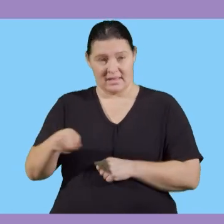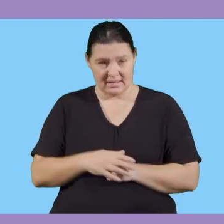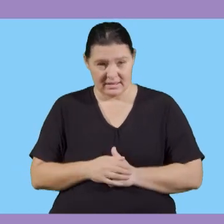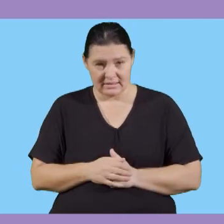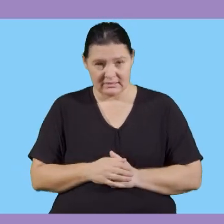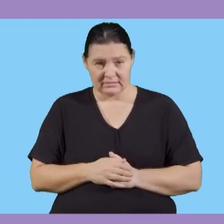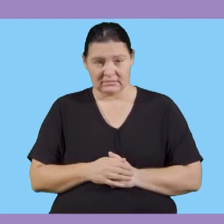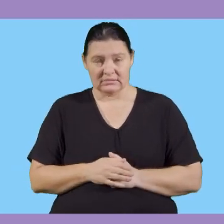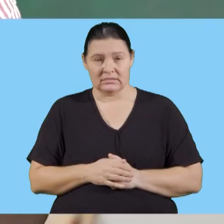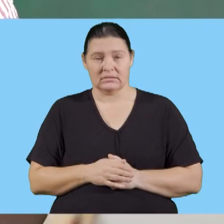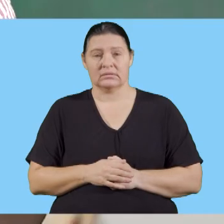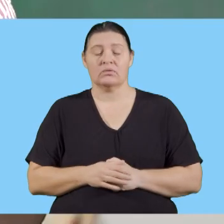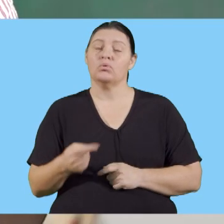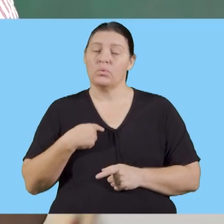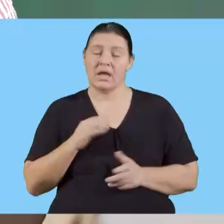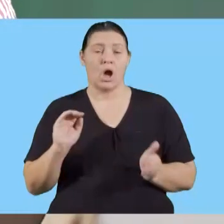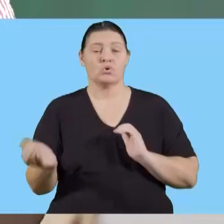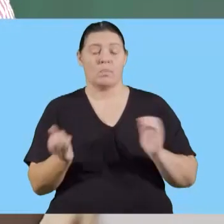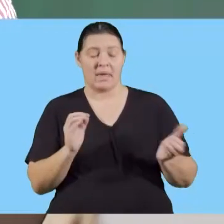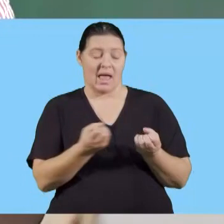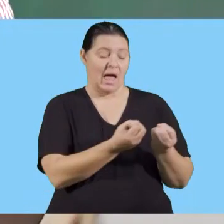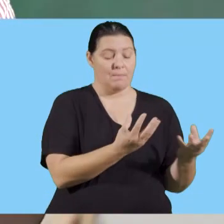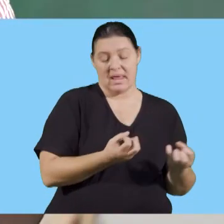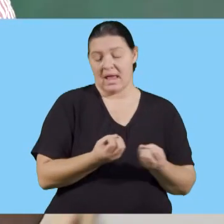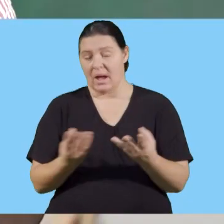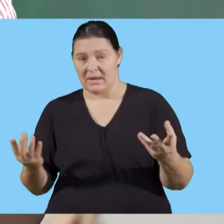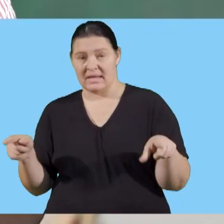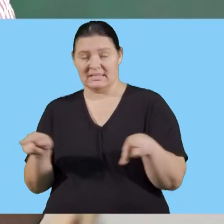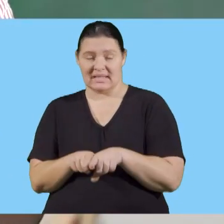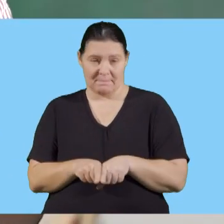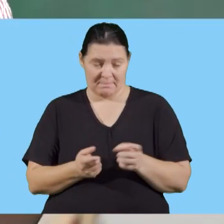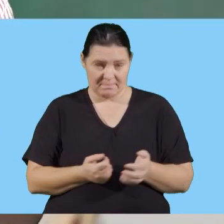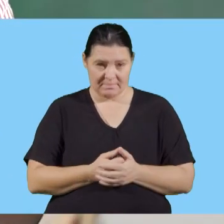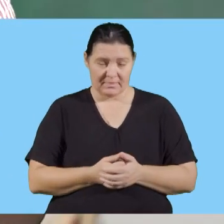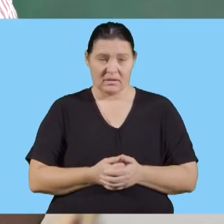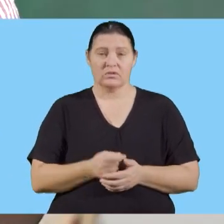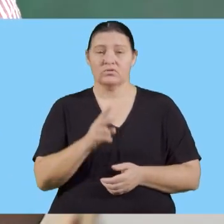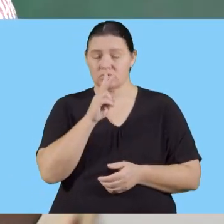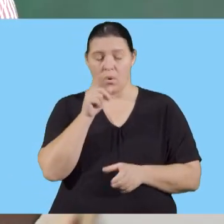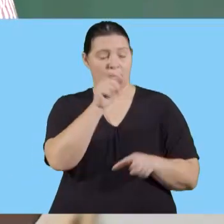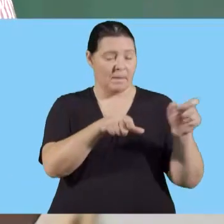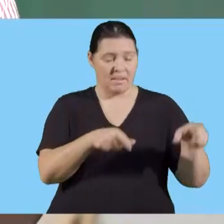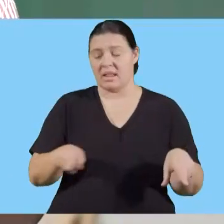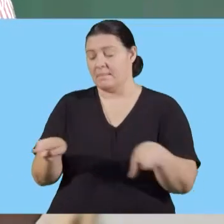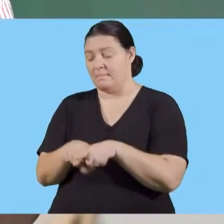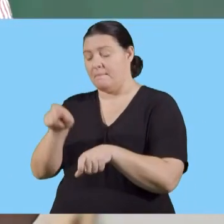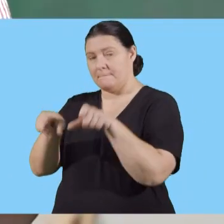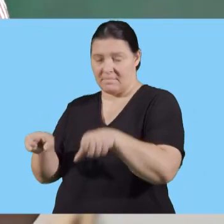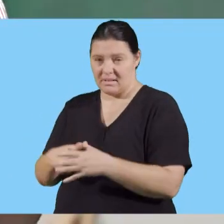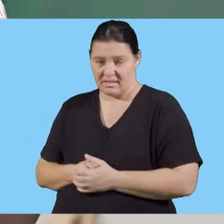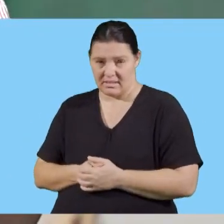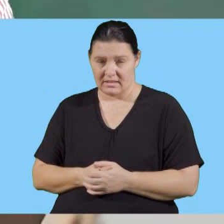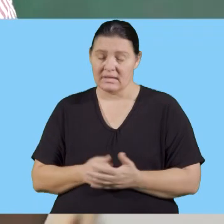hosts? So remember the ratio, we are comparing quantities of the same kind. So we are comparing people to